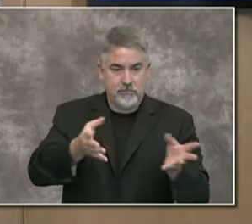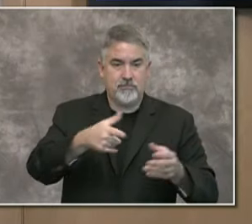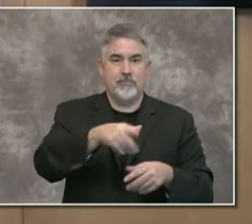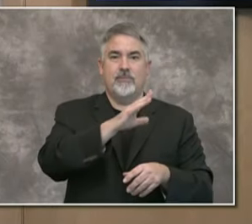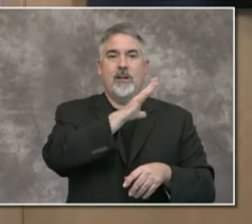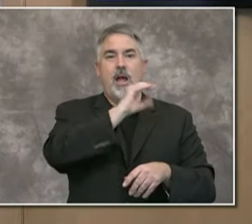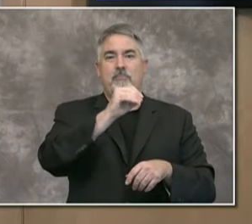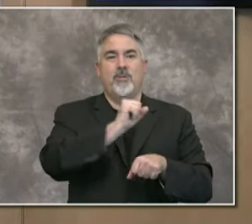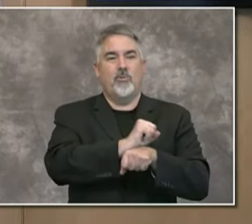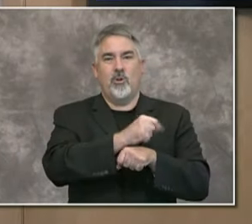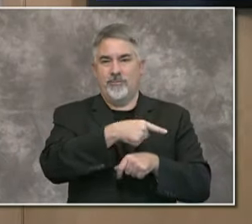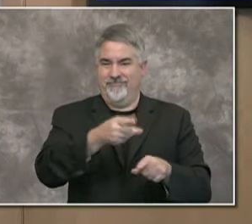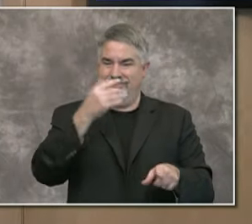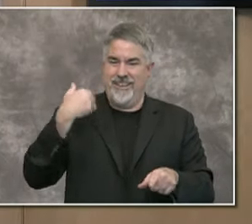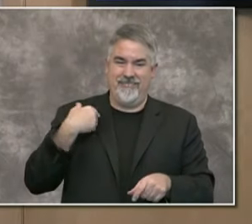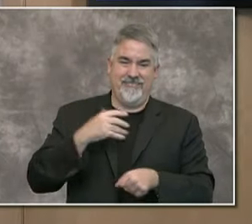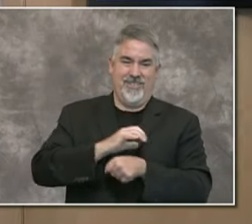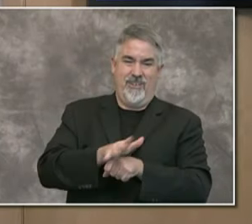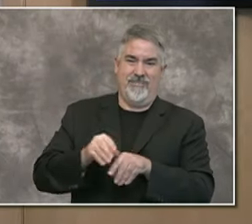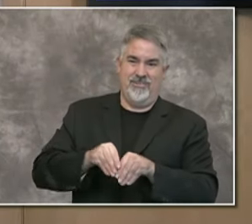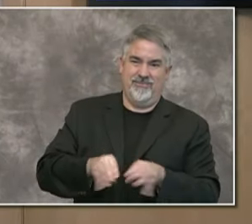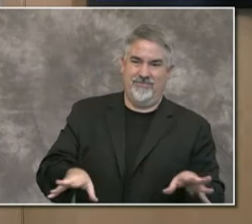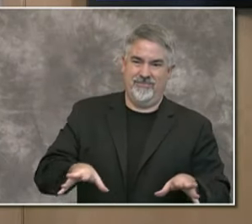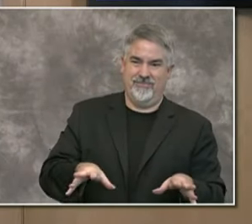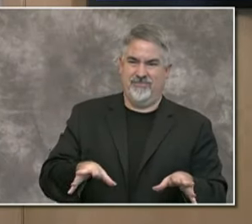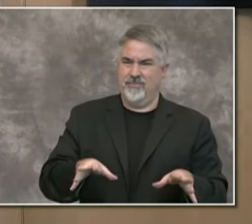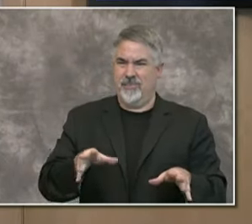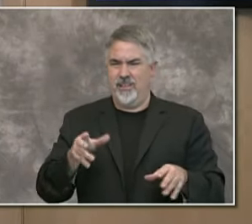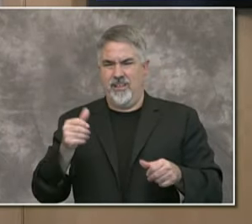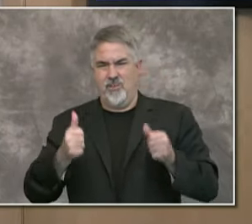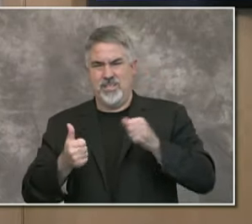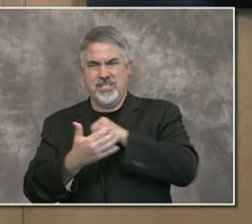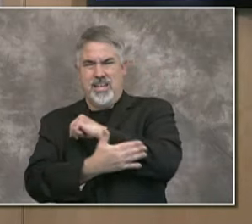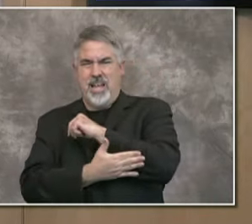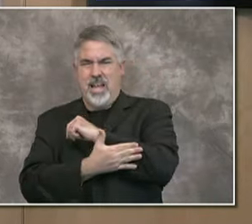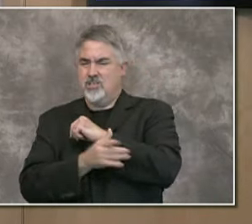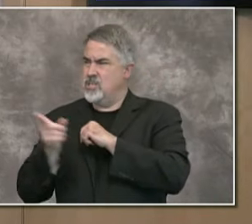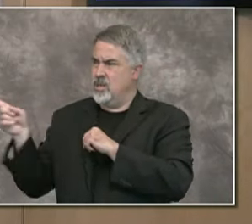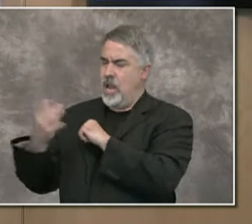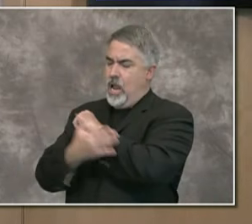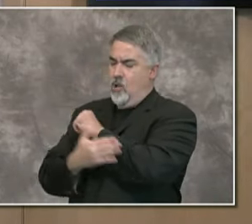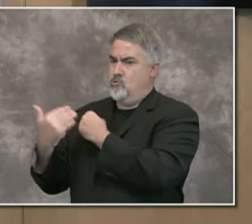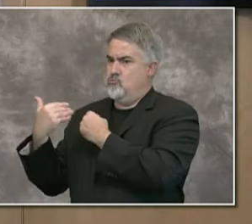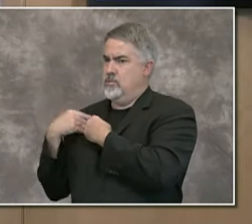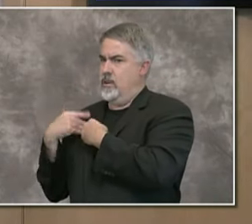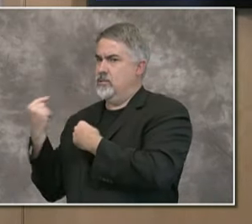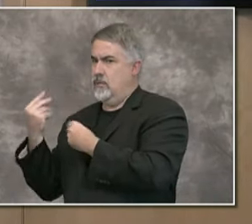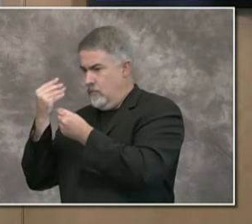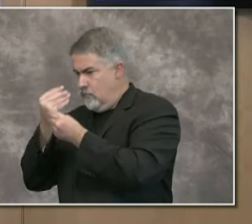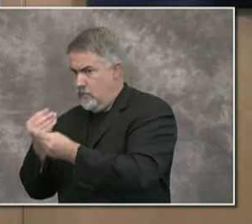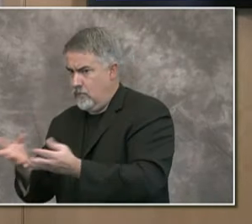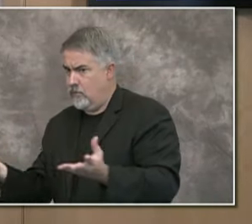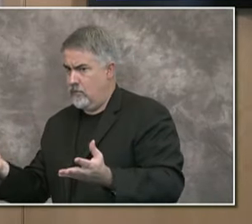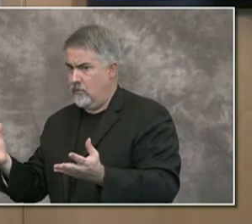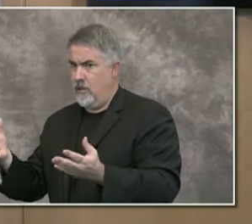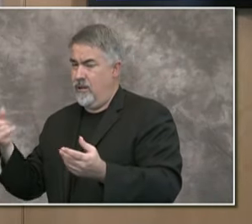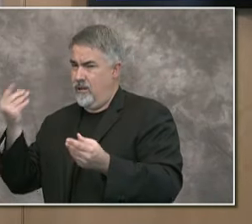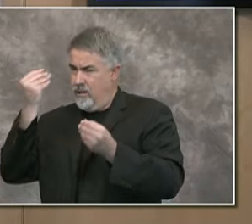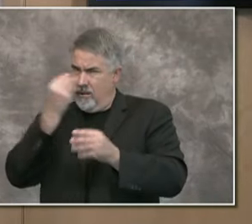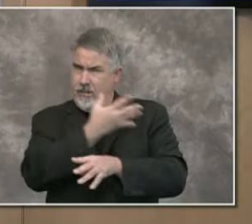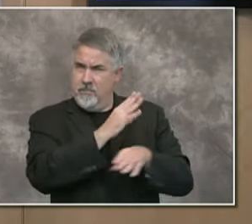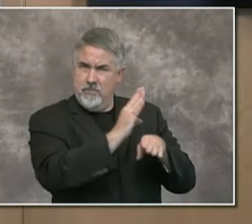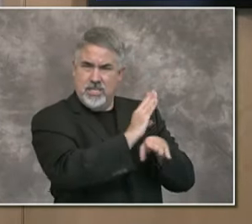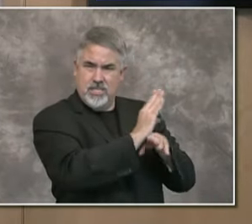is the county's process and responsibility of informing those entities if the county becomes aware of